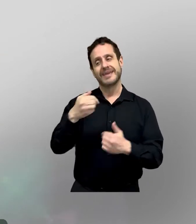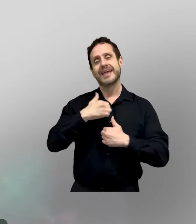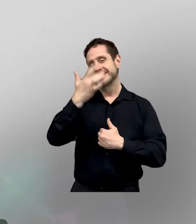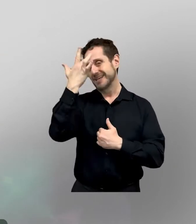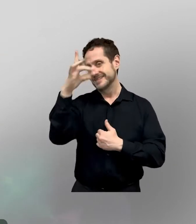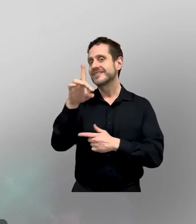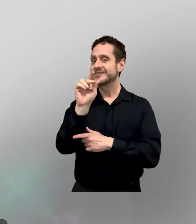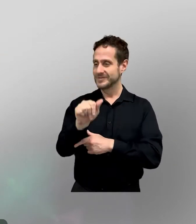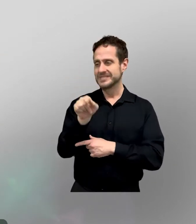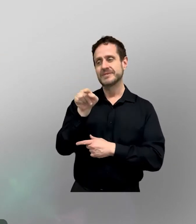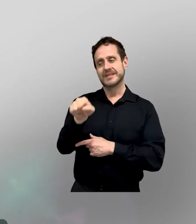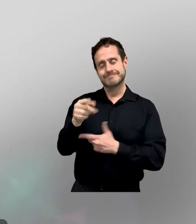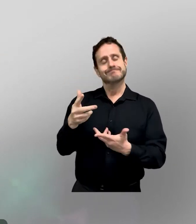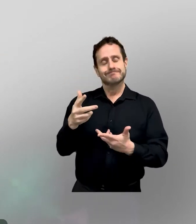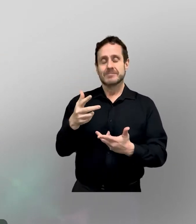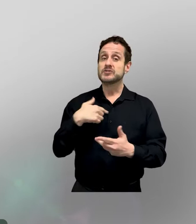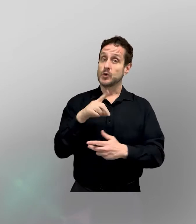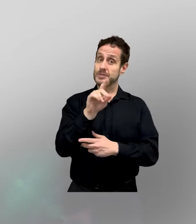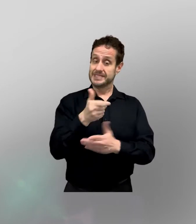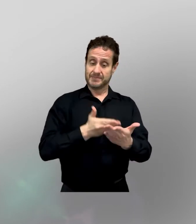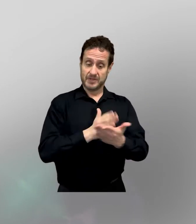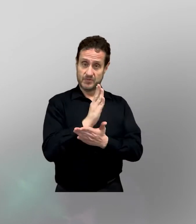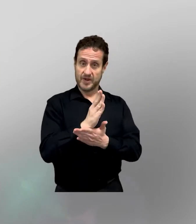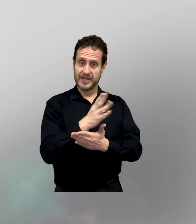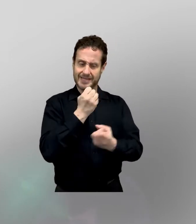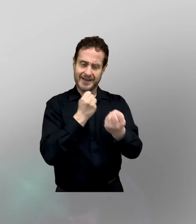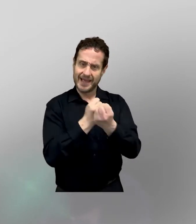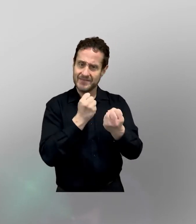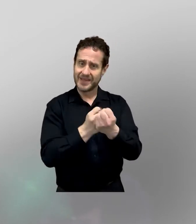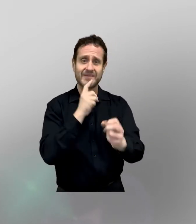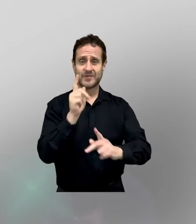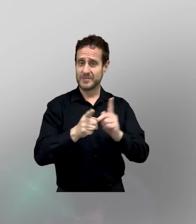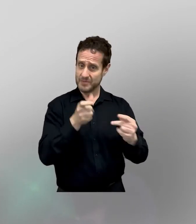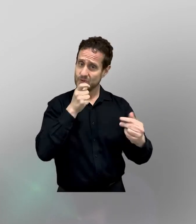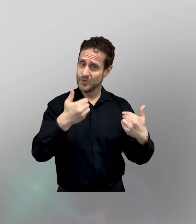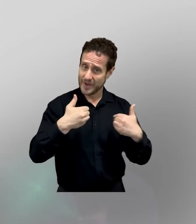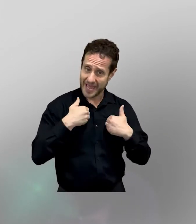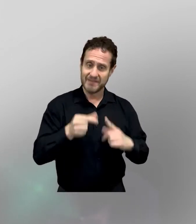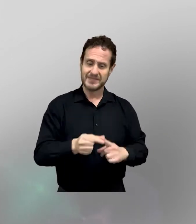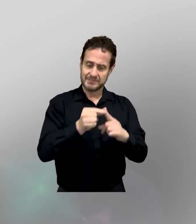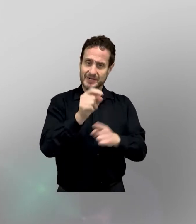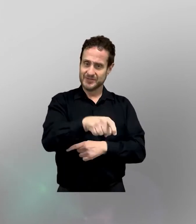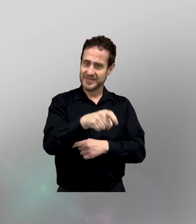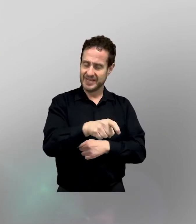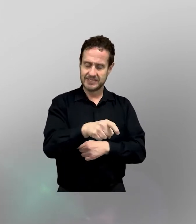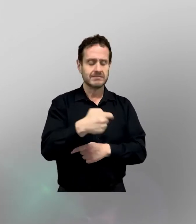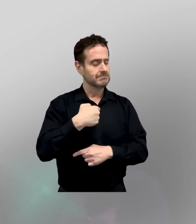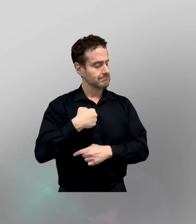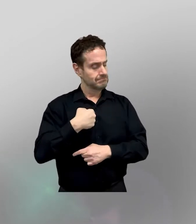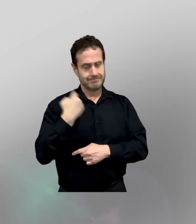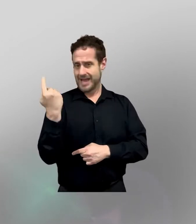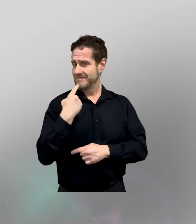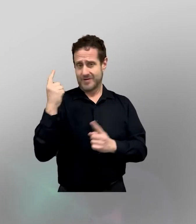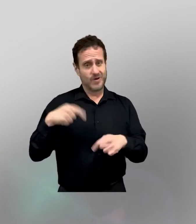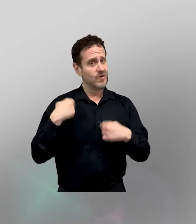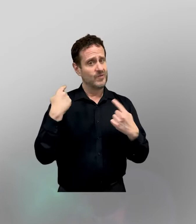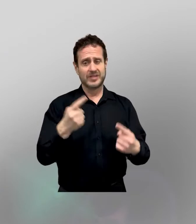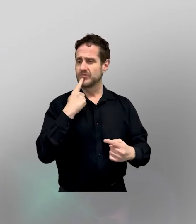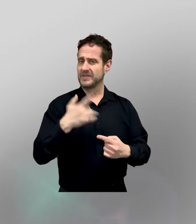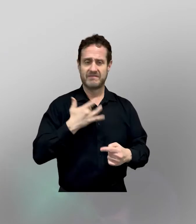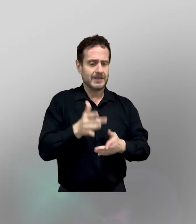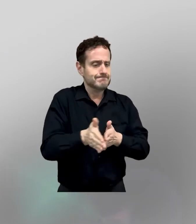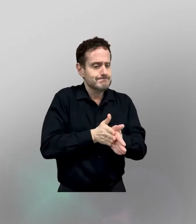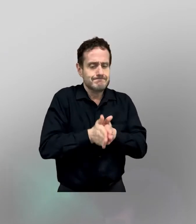brother, Ira, has intellectual disabilities. So disability rights and advocating for individuals with special